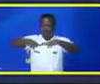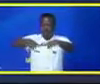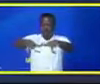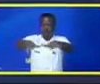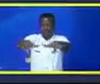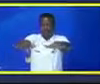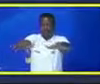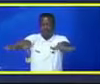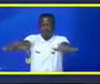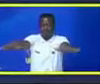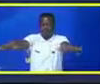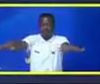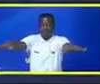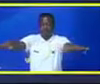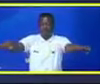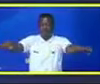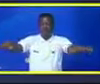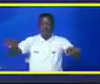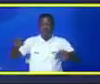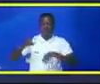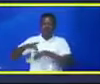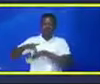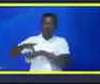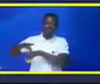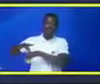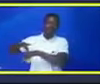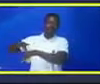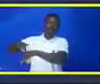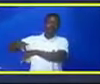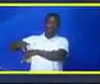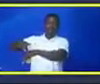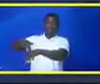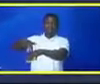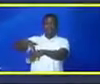Let it cover all the earth.